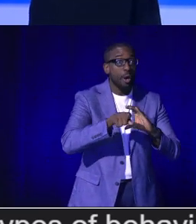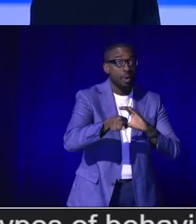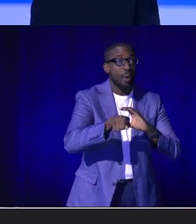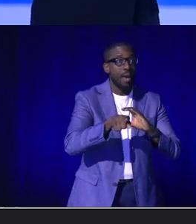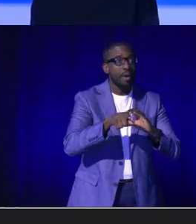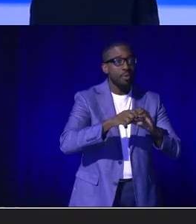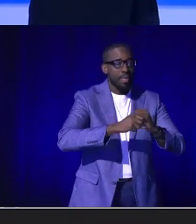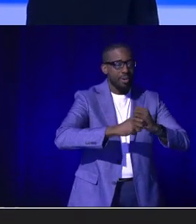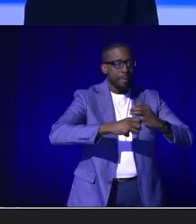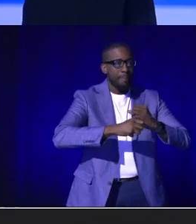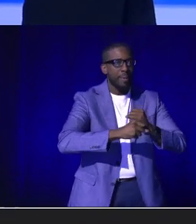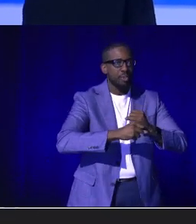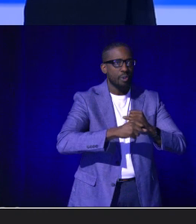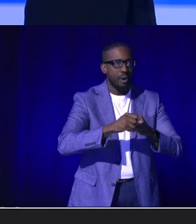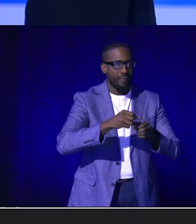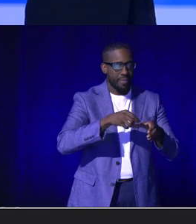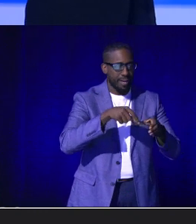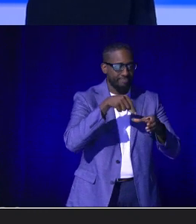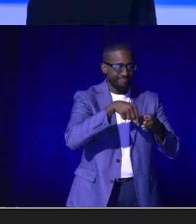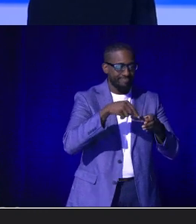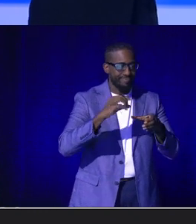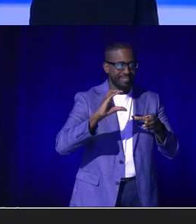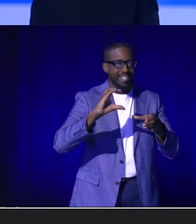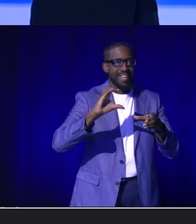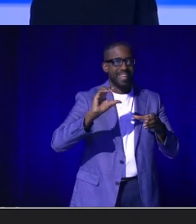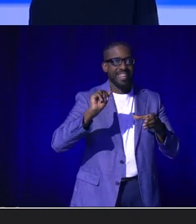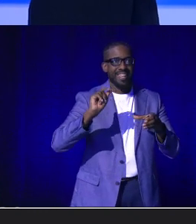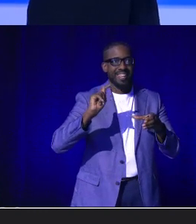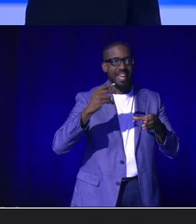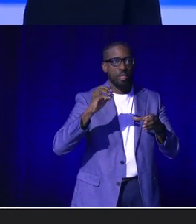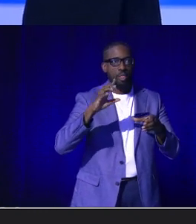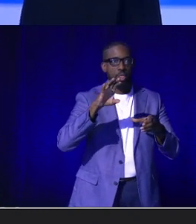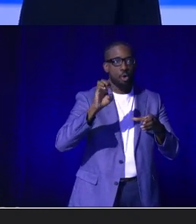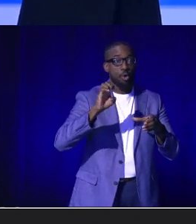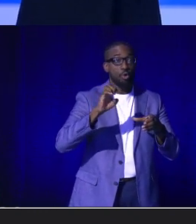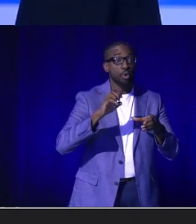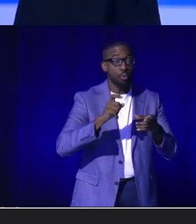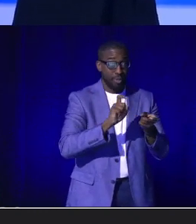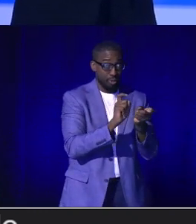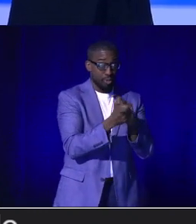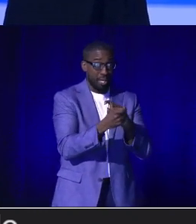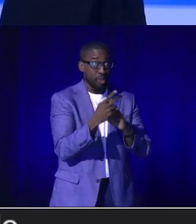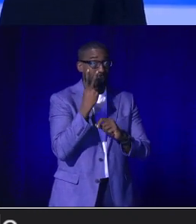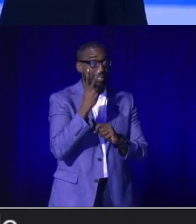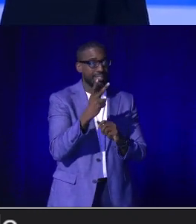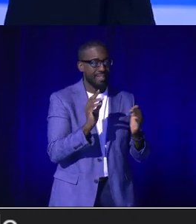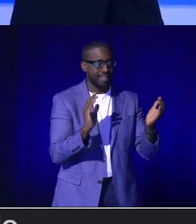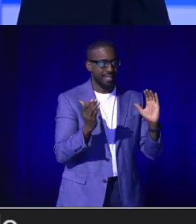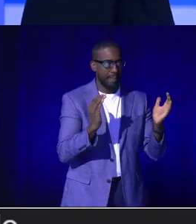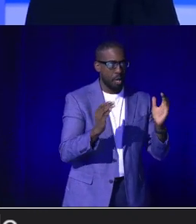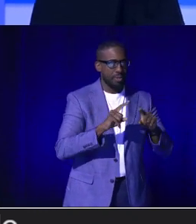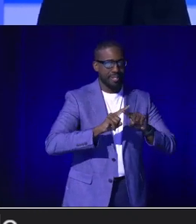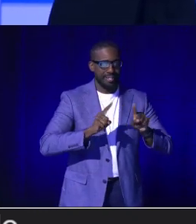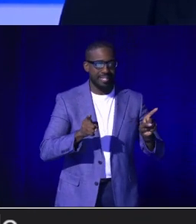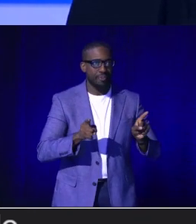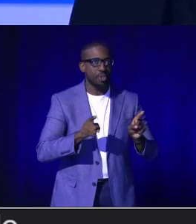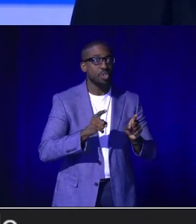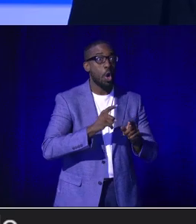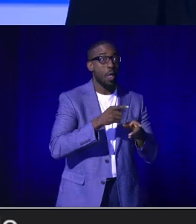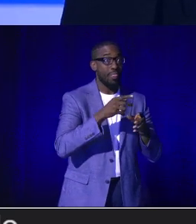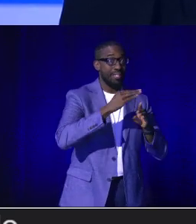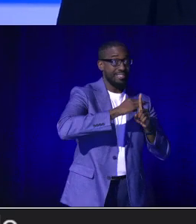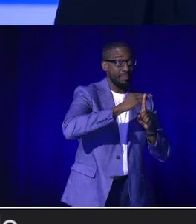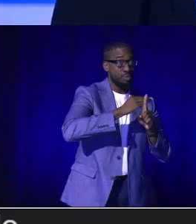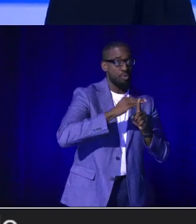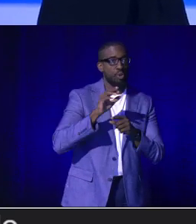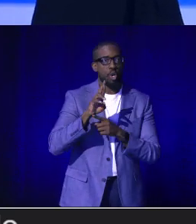changing that cathode, we can get a difference in the peak temperature and peak temperature rate, which have a dramatic influence on the safety that's